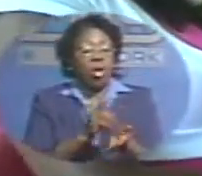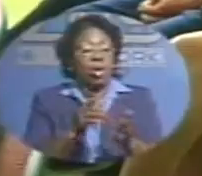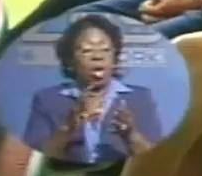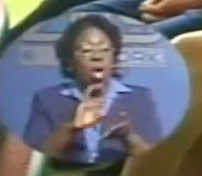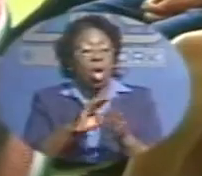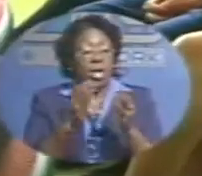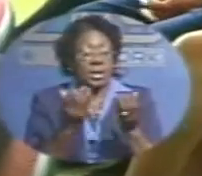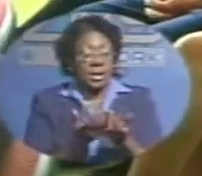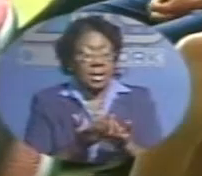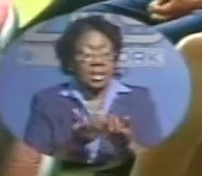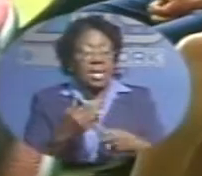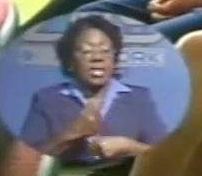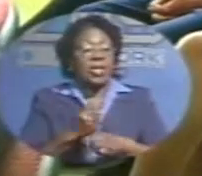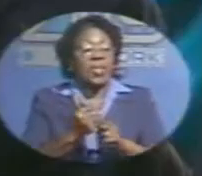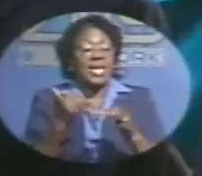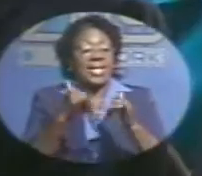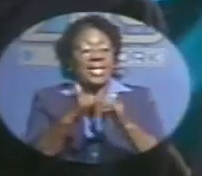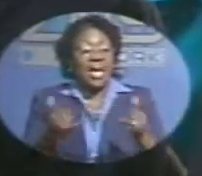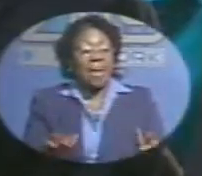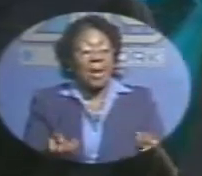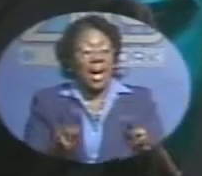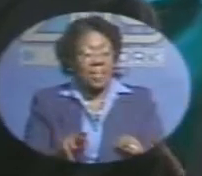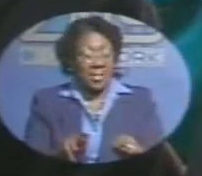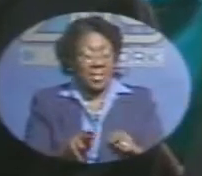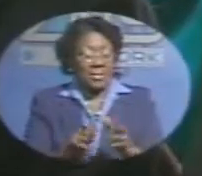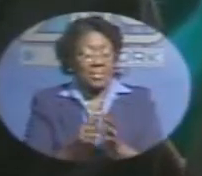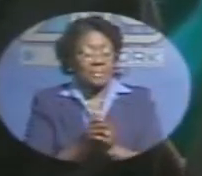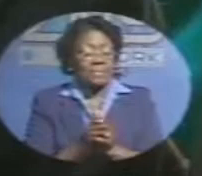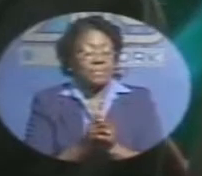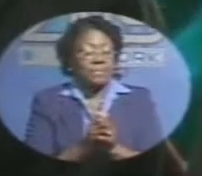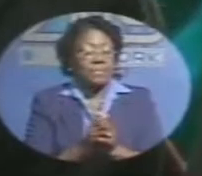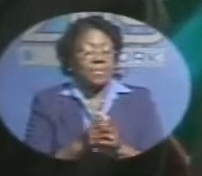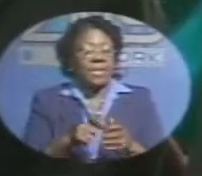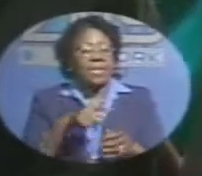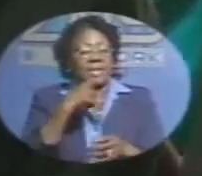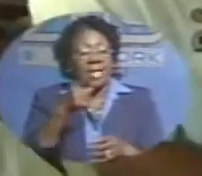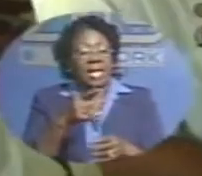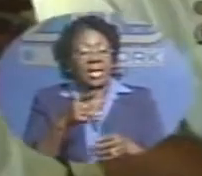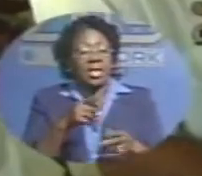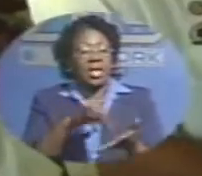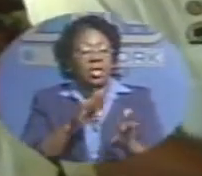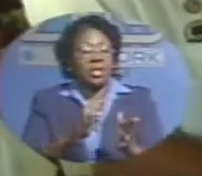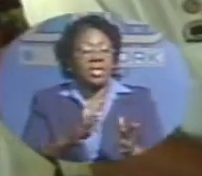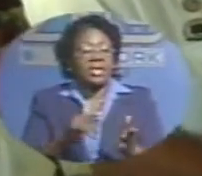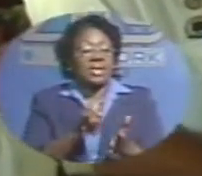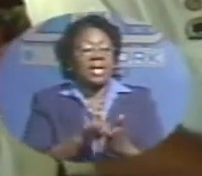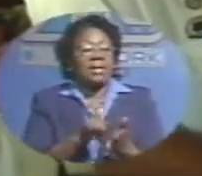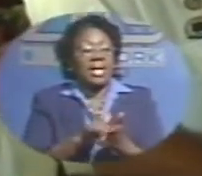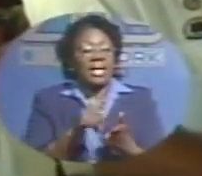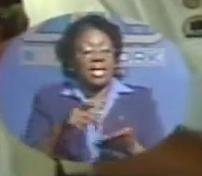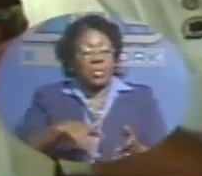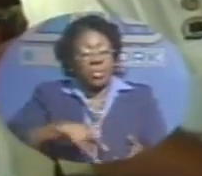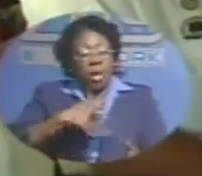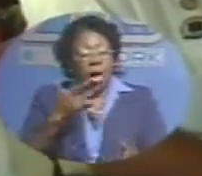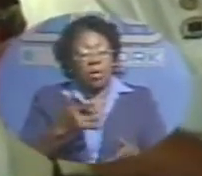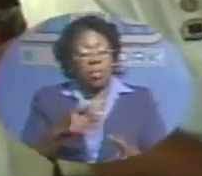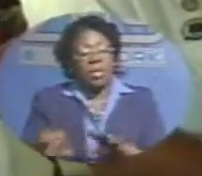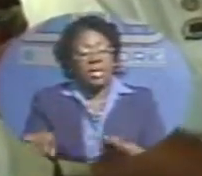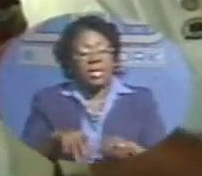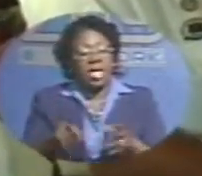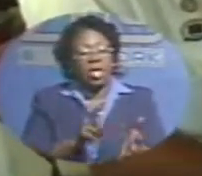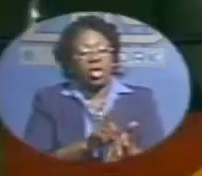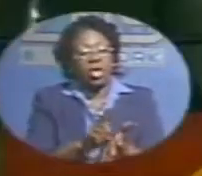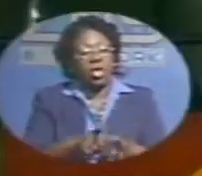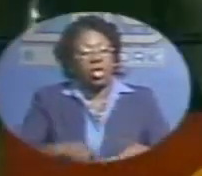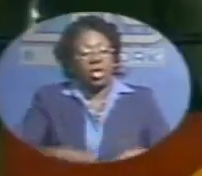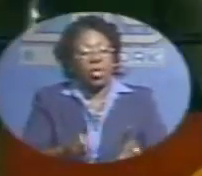happen. The U.S. Chargé d'Affaires, John Armstrong, telling the students that he's proud of what they've achieved during the week. What